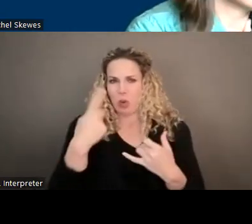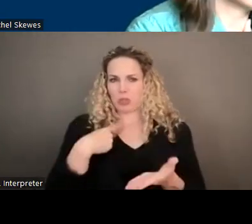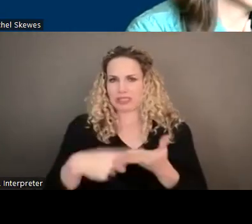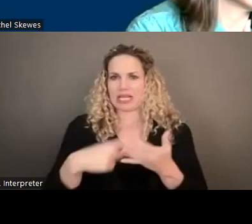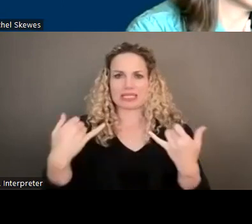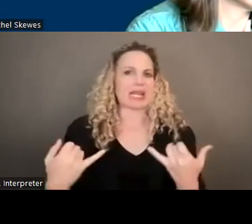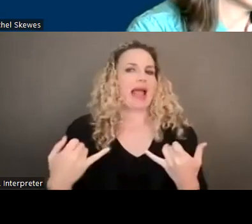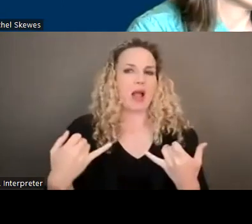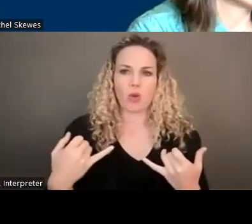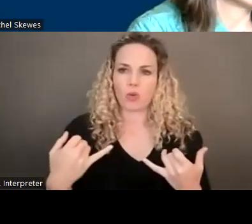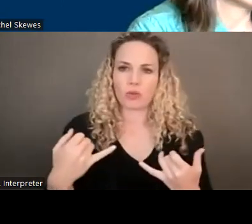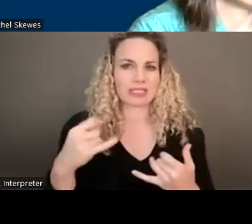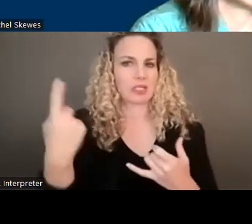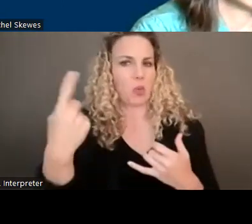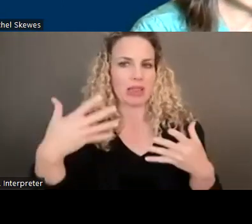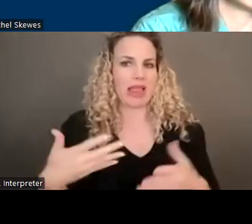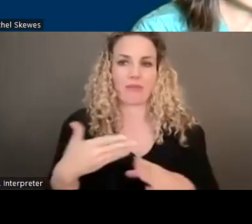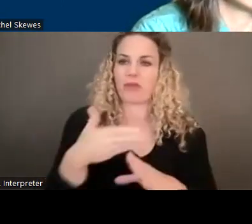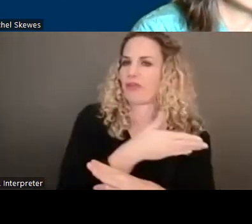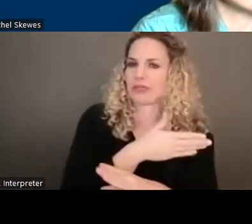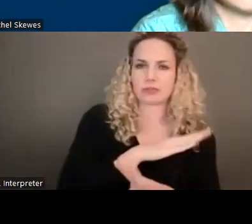one left. Okay.